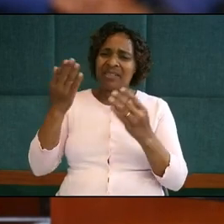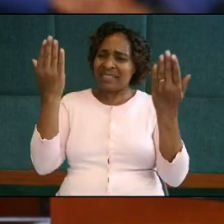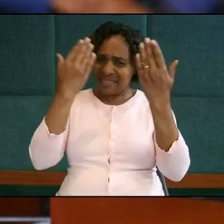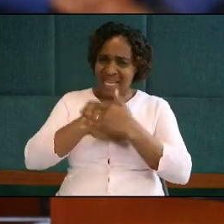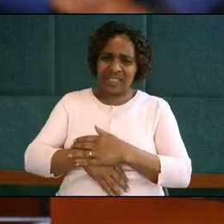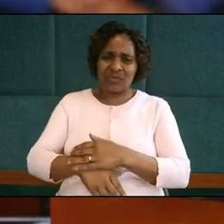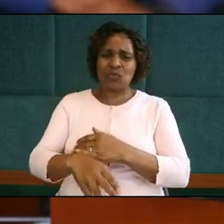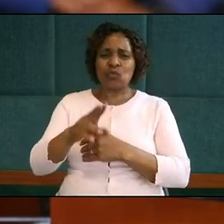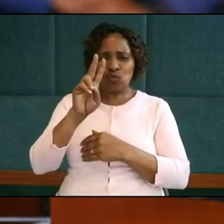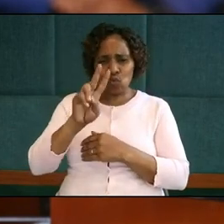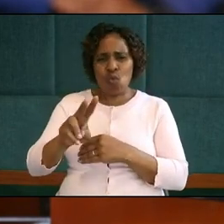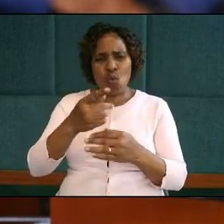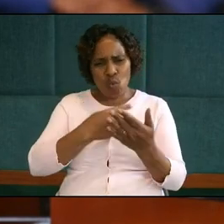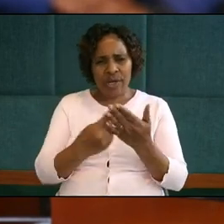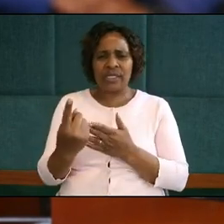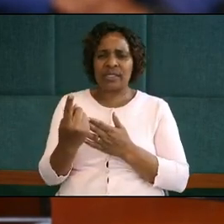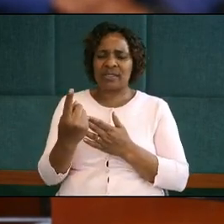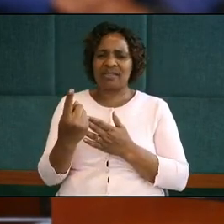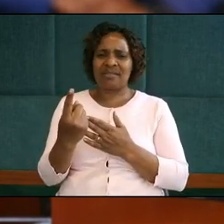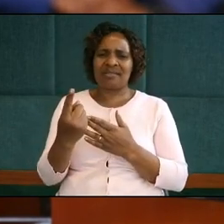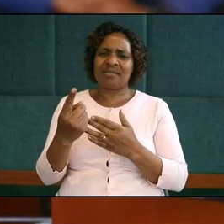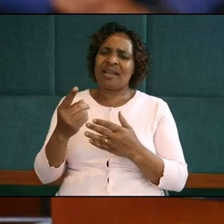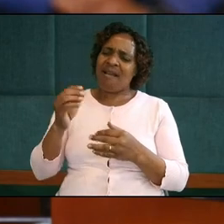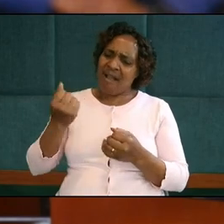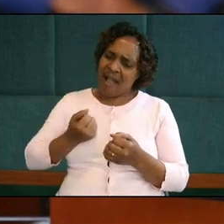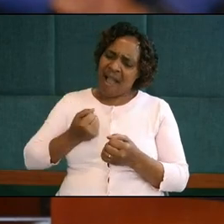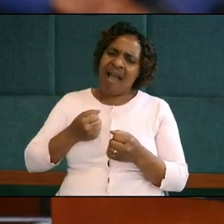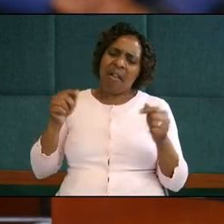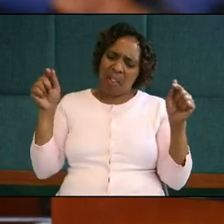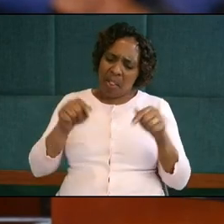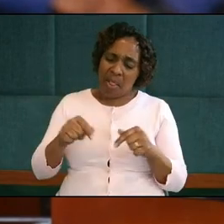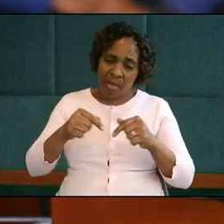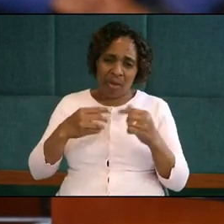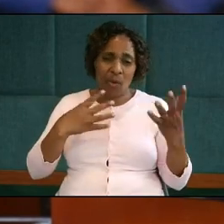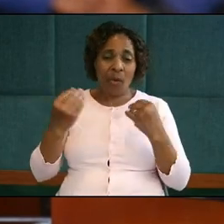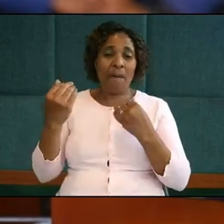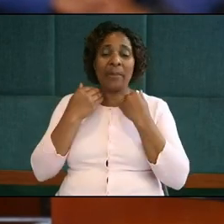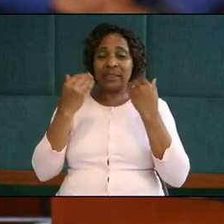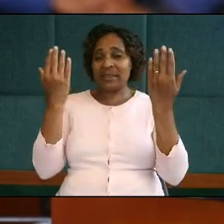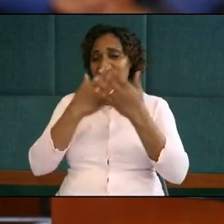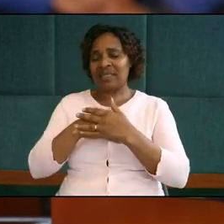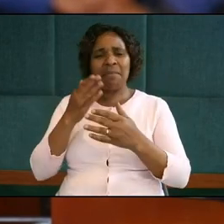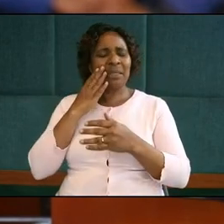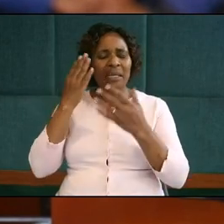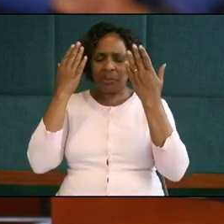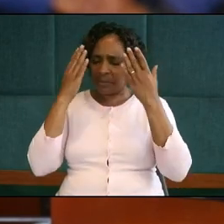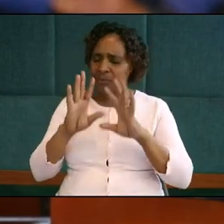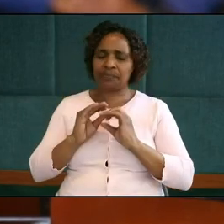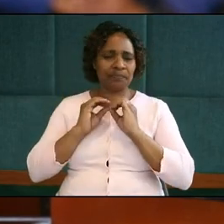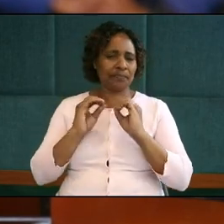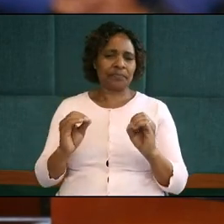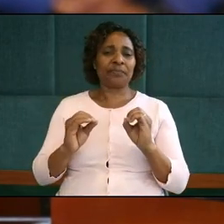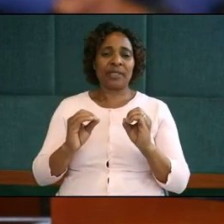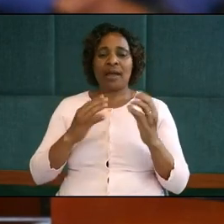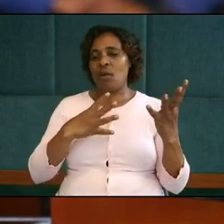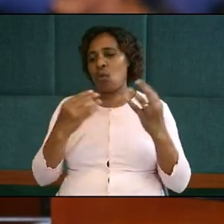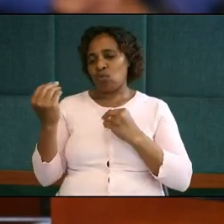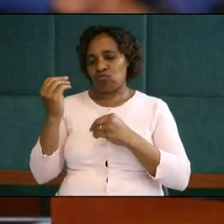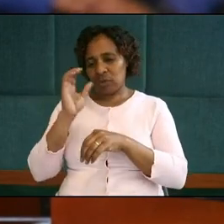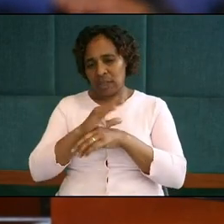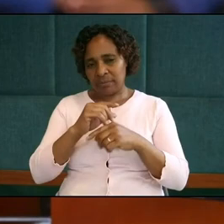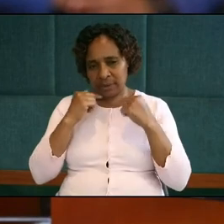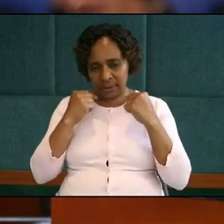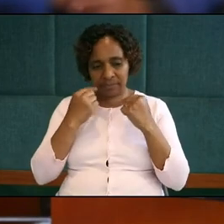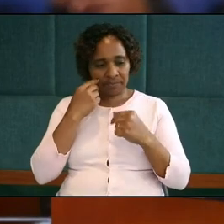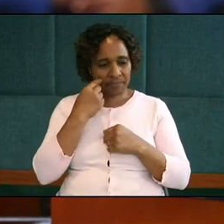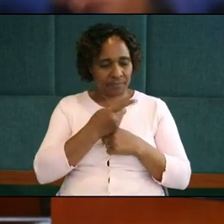for 2 weeks. Emmanuel became scared to go to bed at night. Mother didn't know what to do, so she went to the church pastor. When